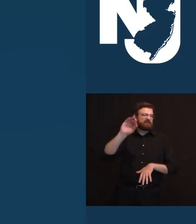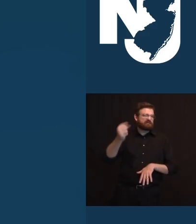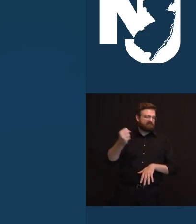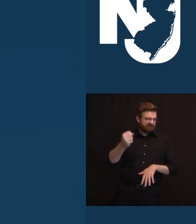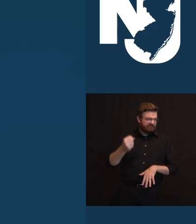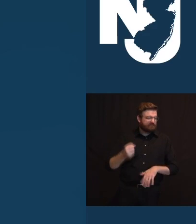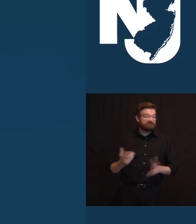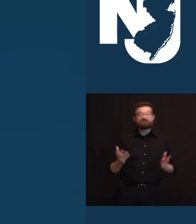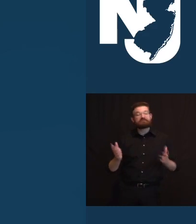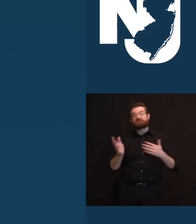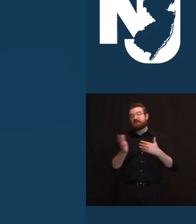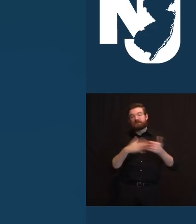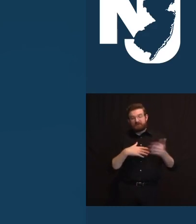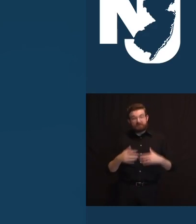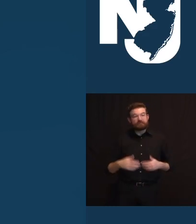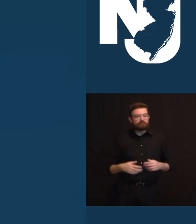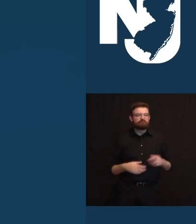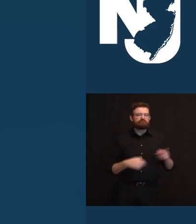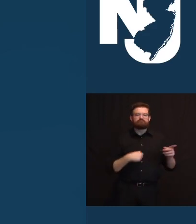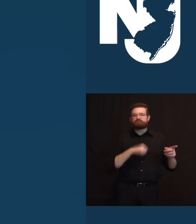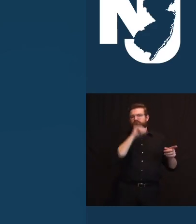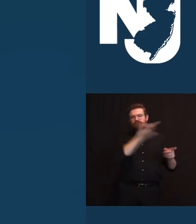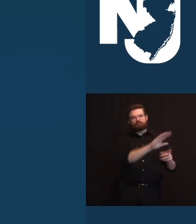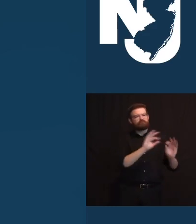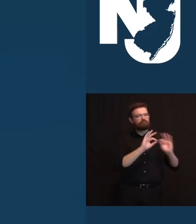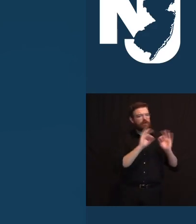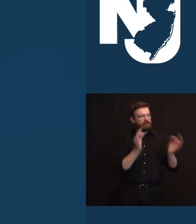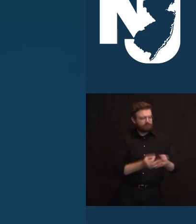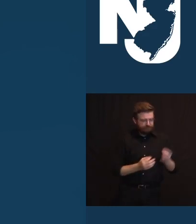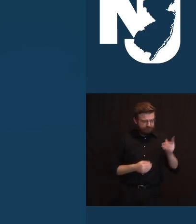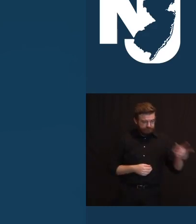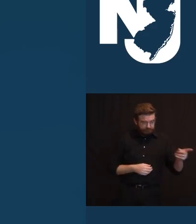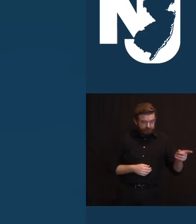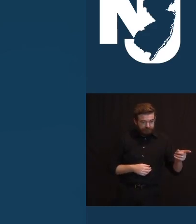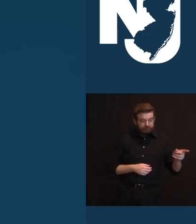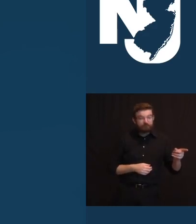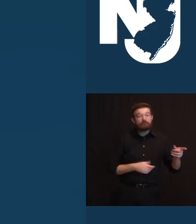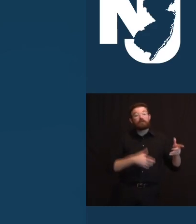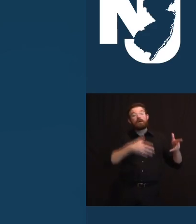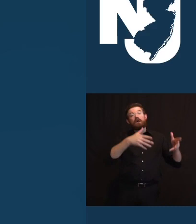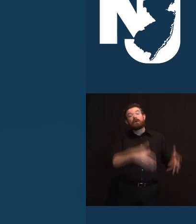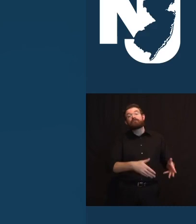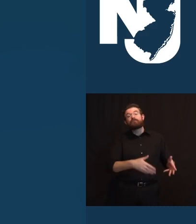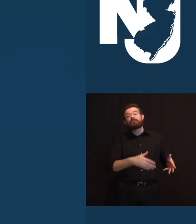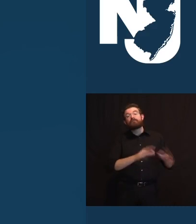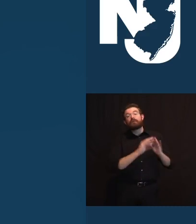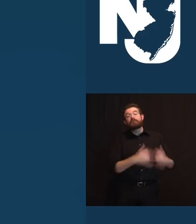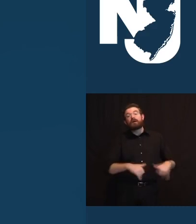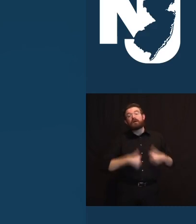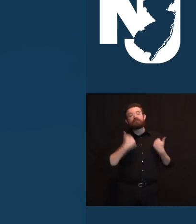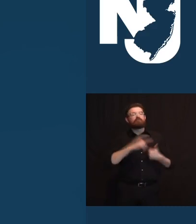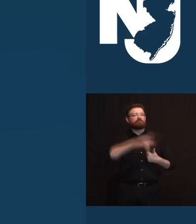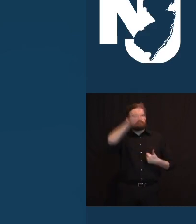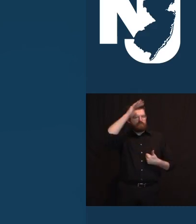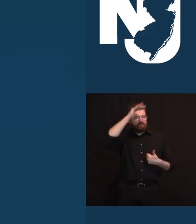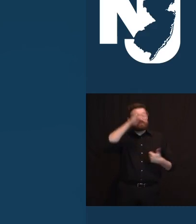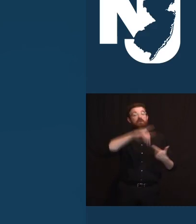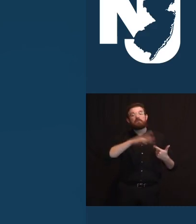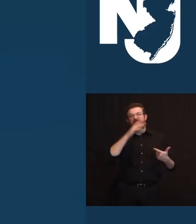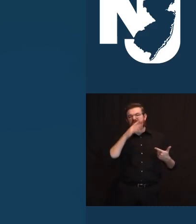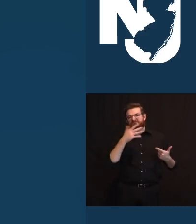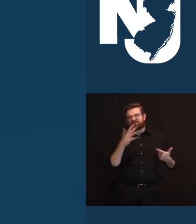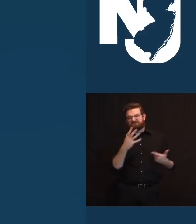family. Mark leaves behind his dad, Barry. God bless his dad. His mother, Susan, sadly had passed away previously. He